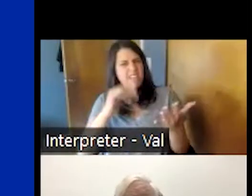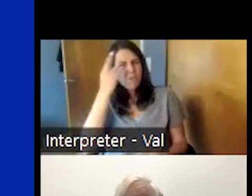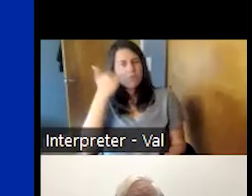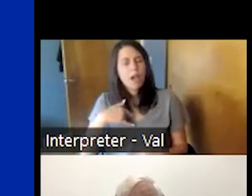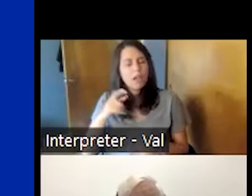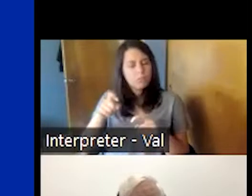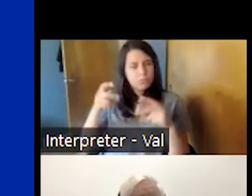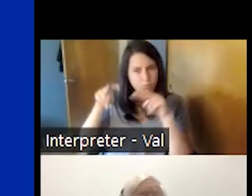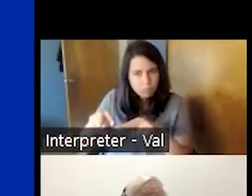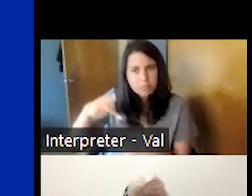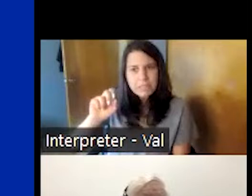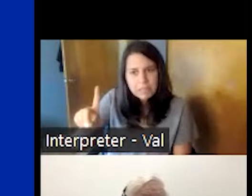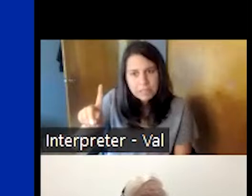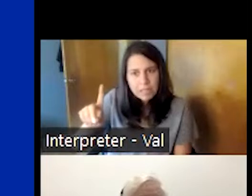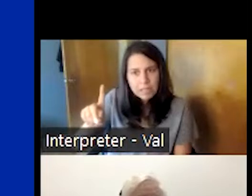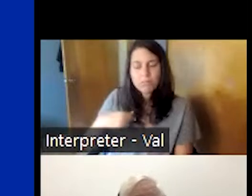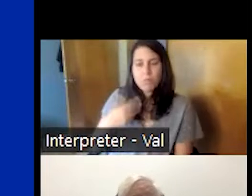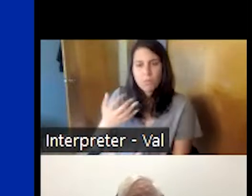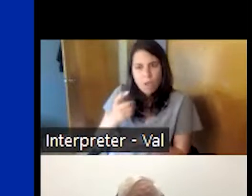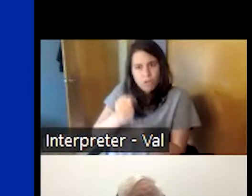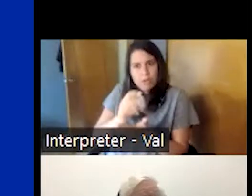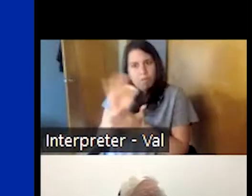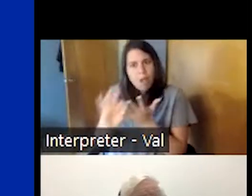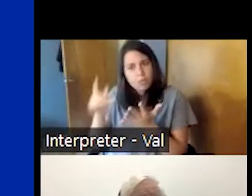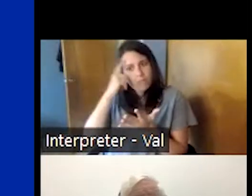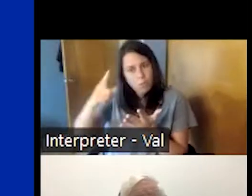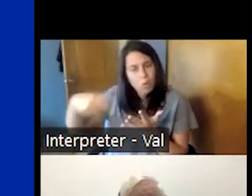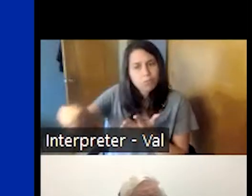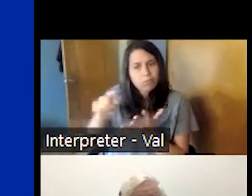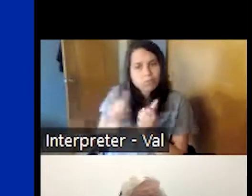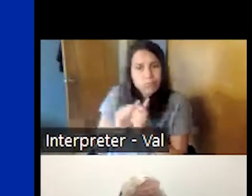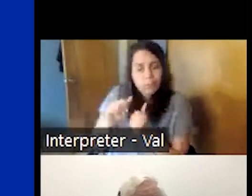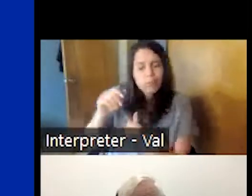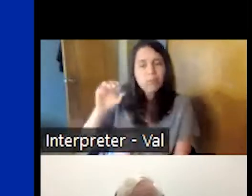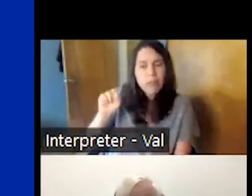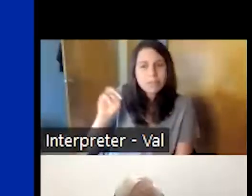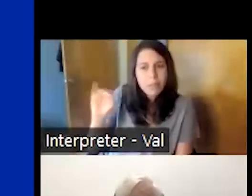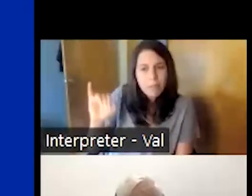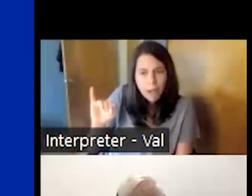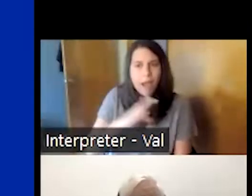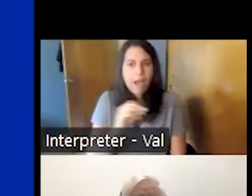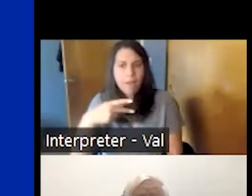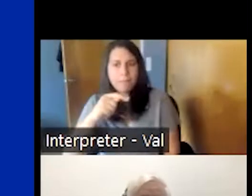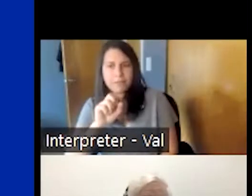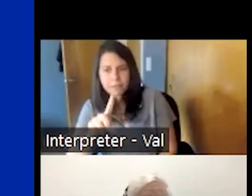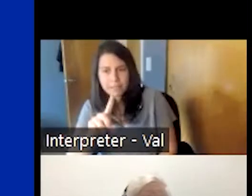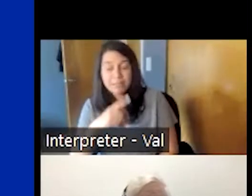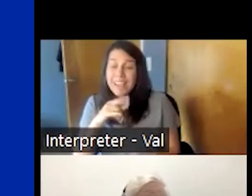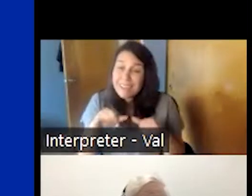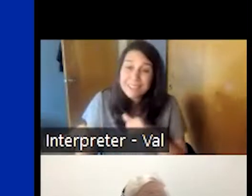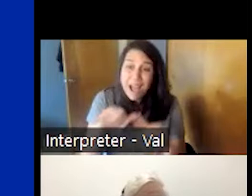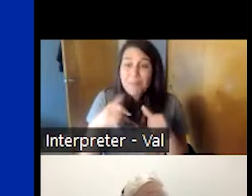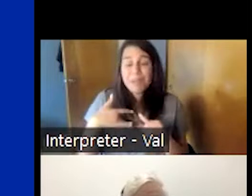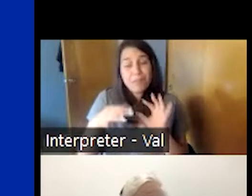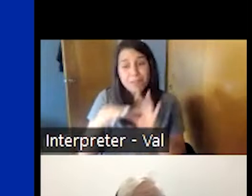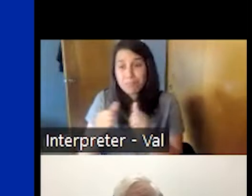provide it as a treatment option for people who have serious mental illness and PTSD, because it's common, it's associated with high levels of